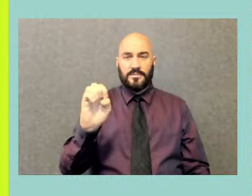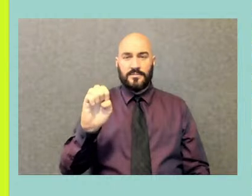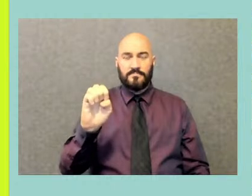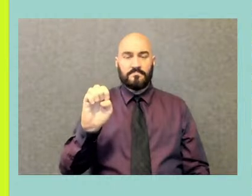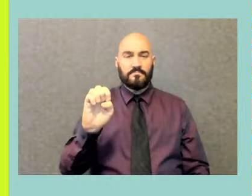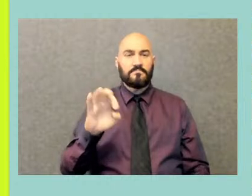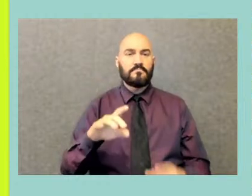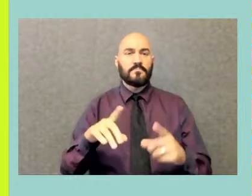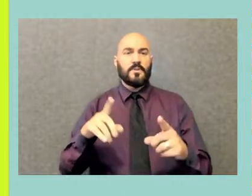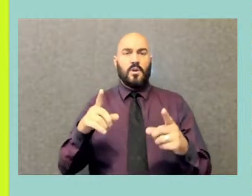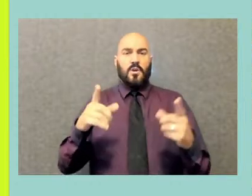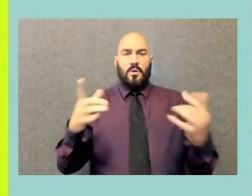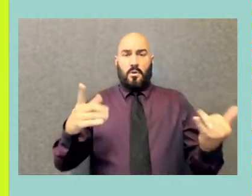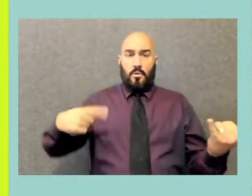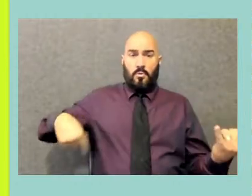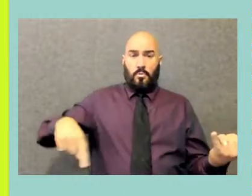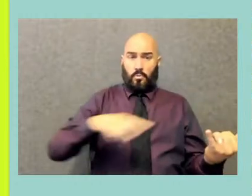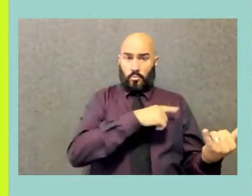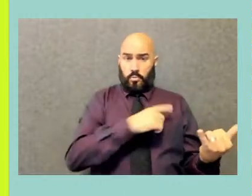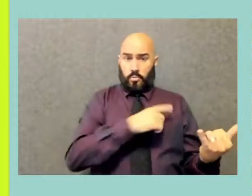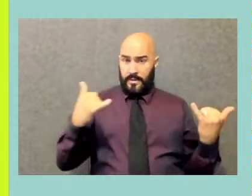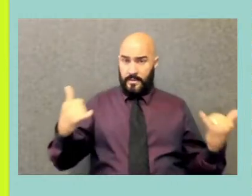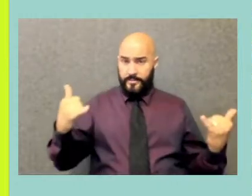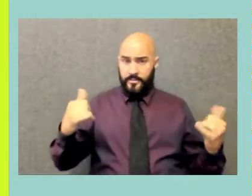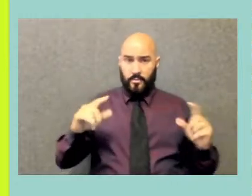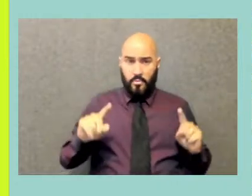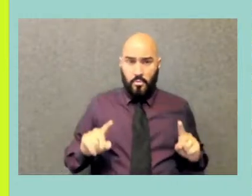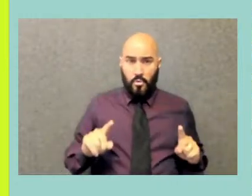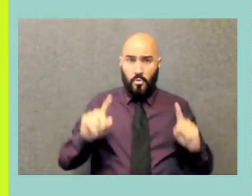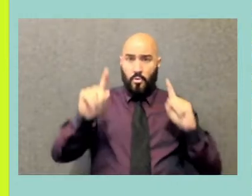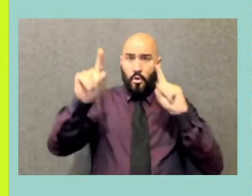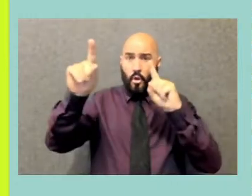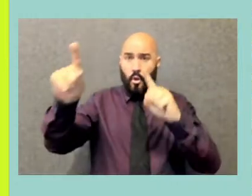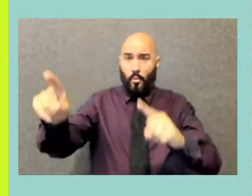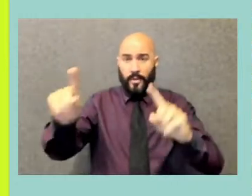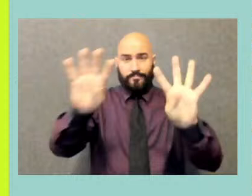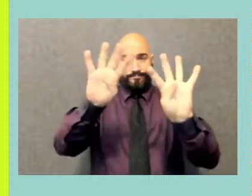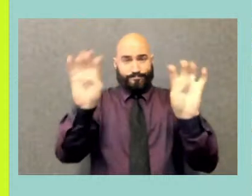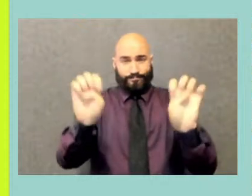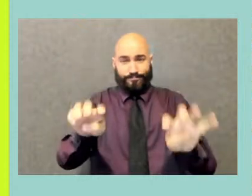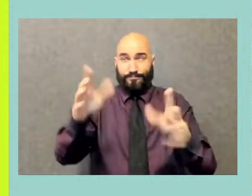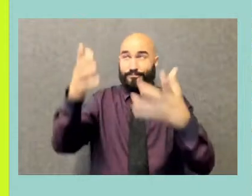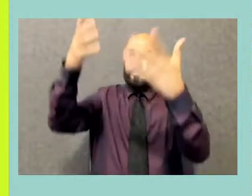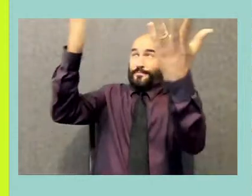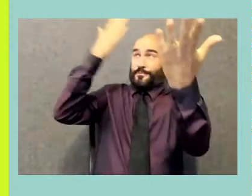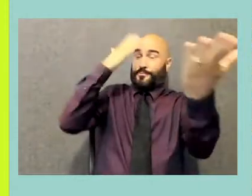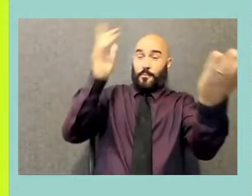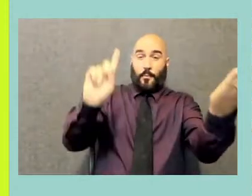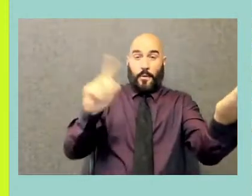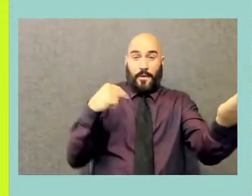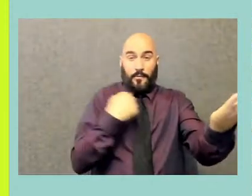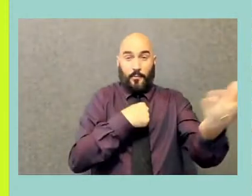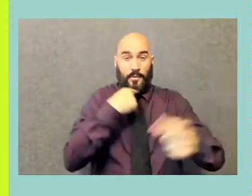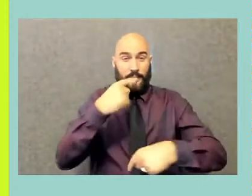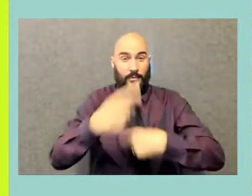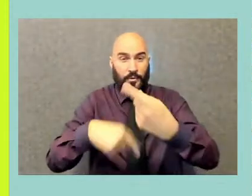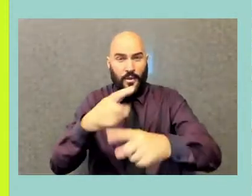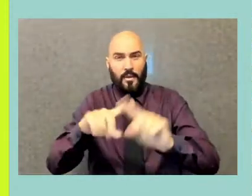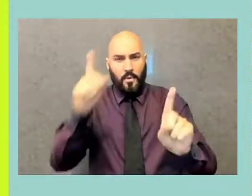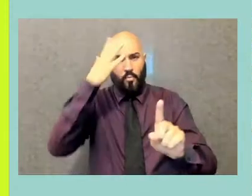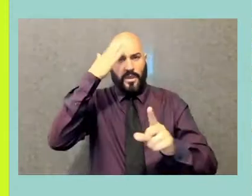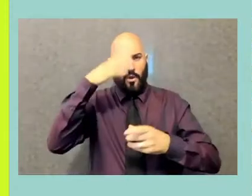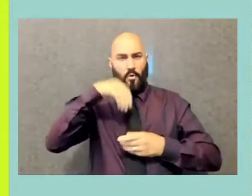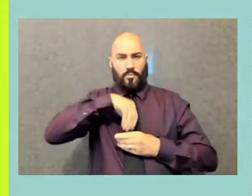We are going, heaven knows where we are going,